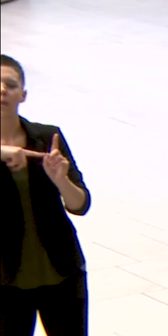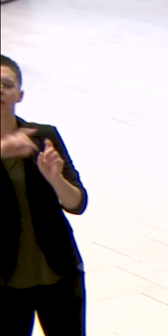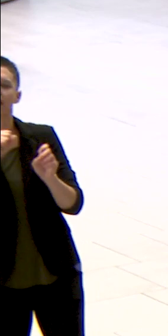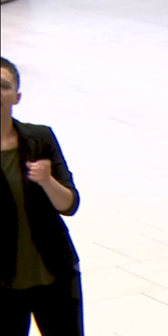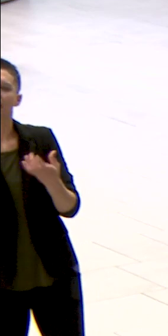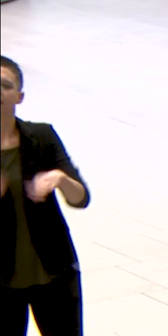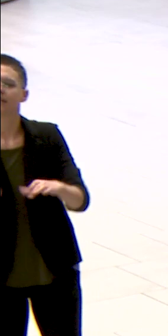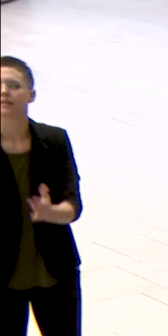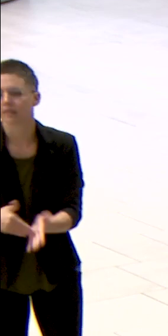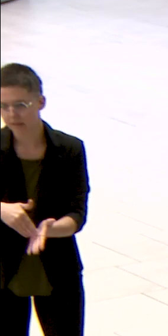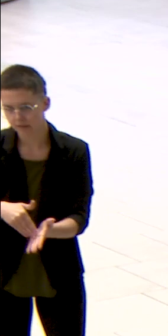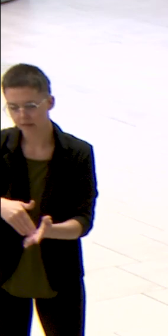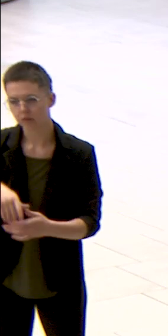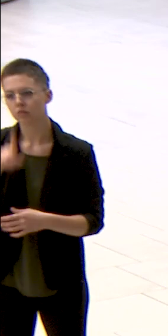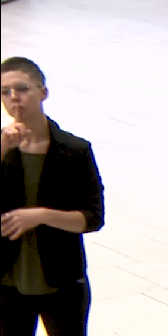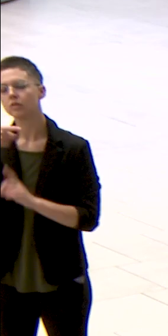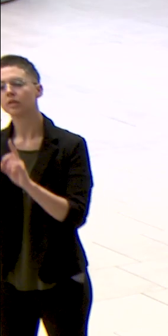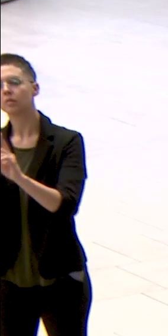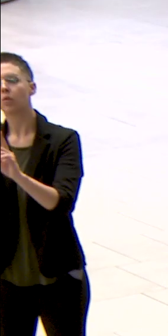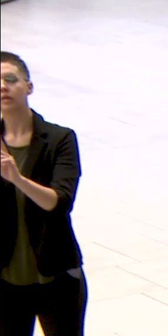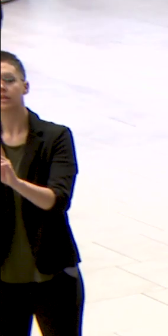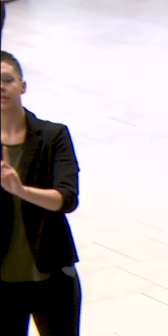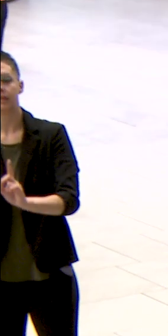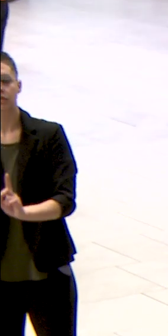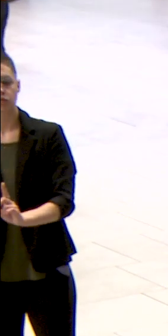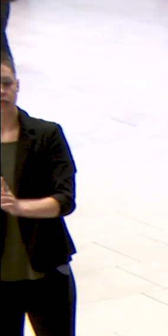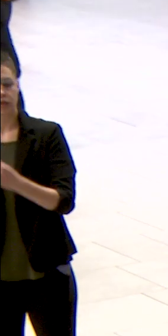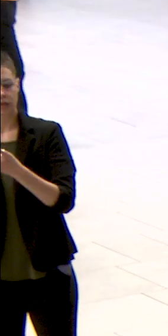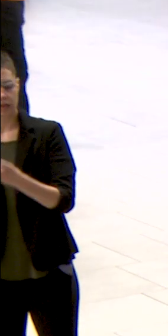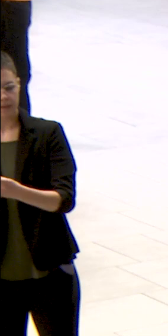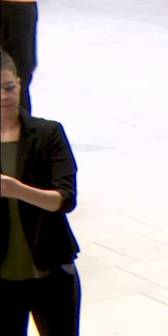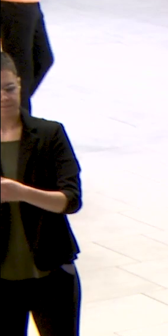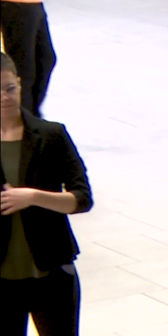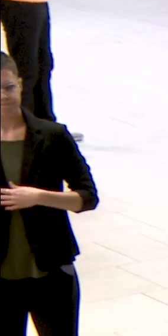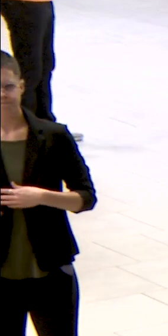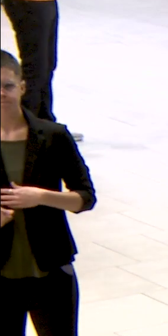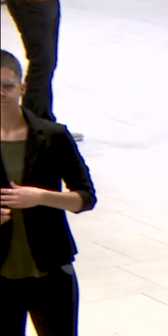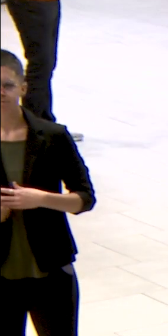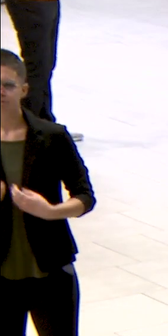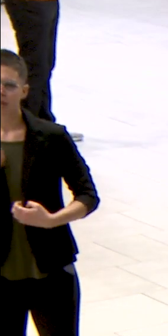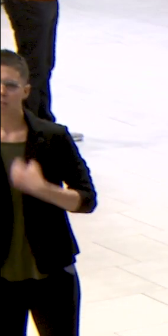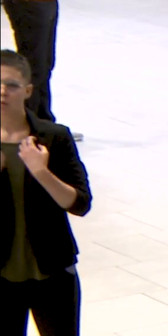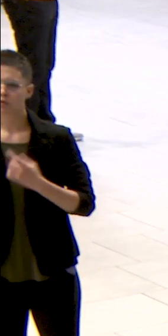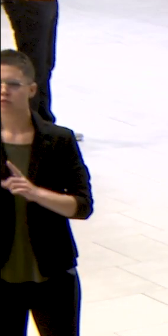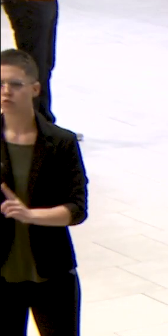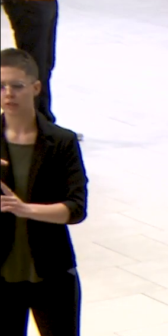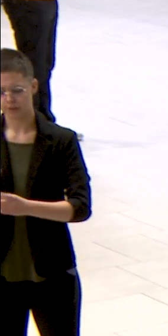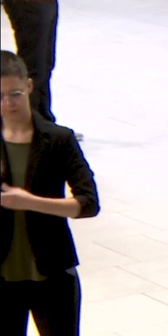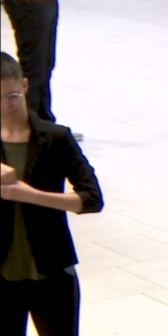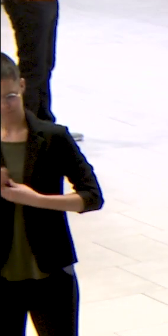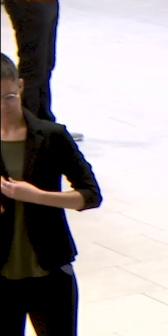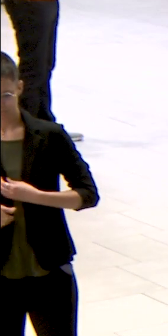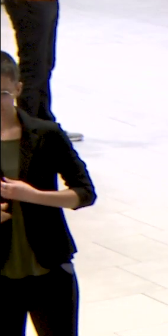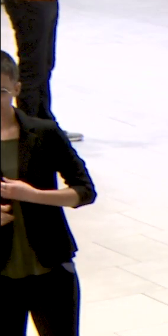that there is something about triggering that innate part, that emotional trigger inside of a consumer